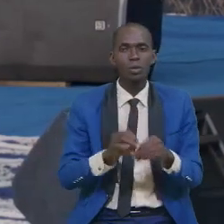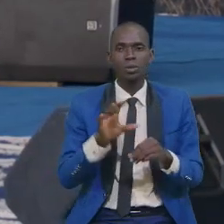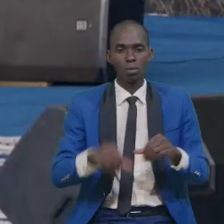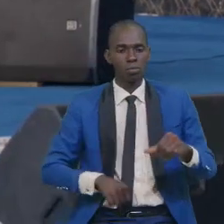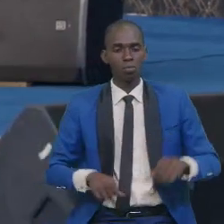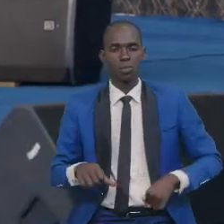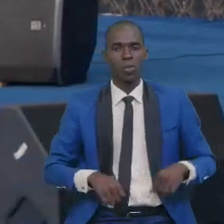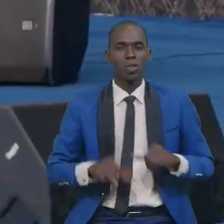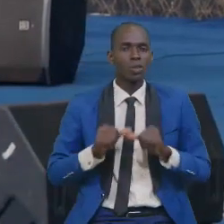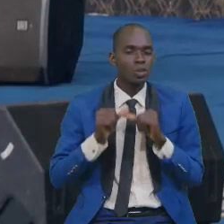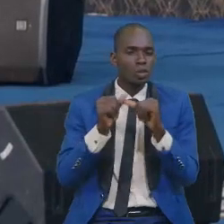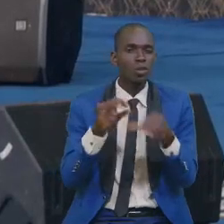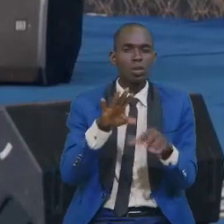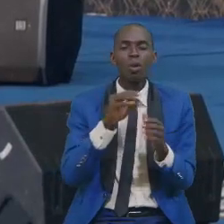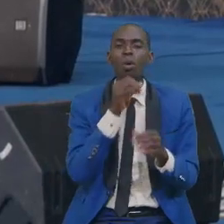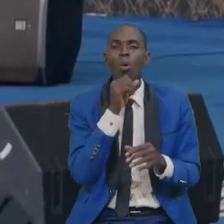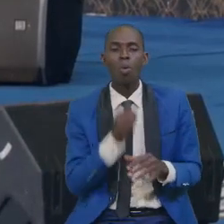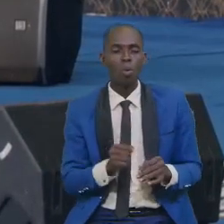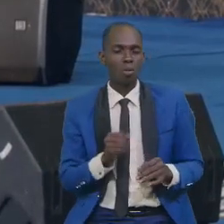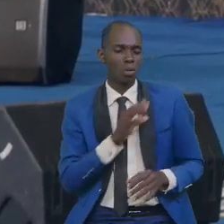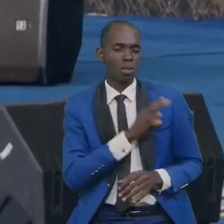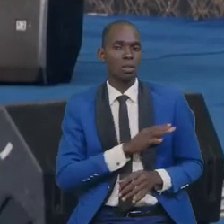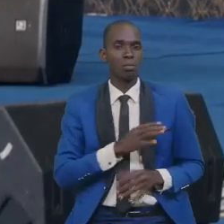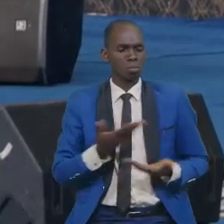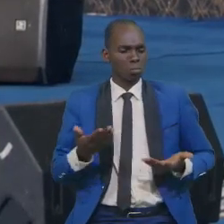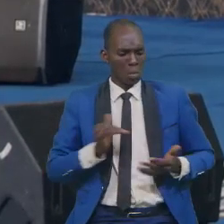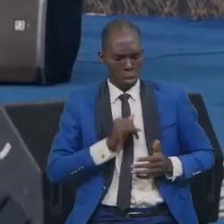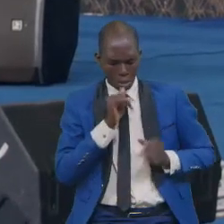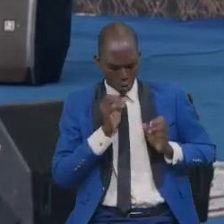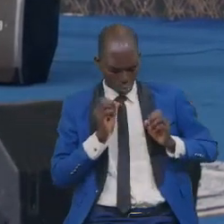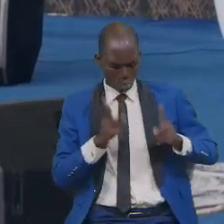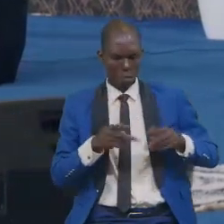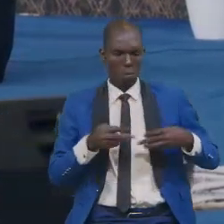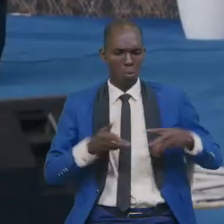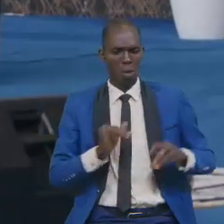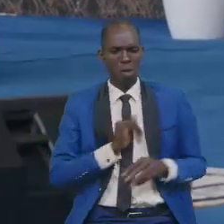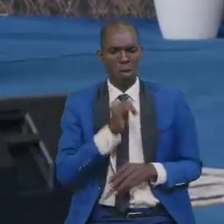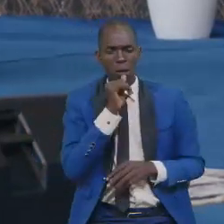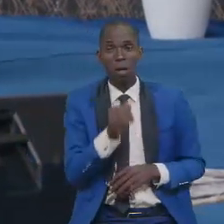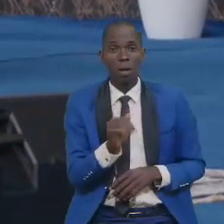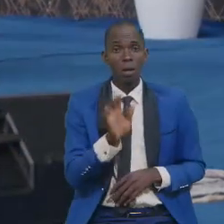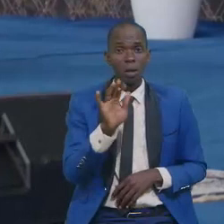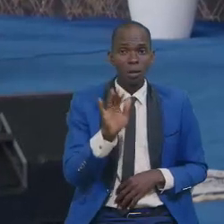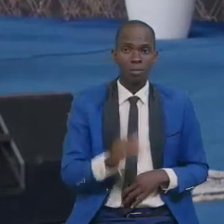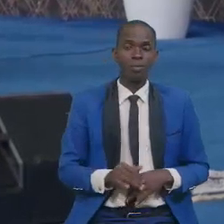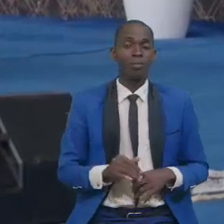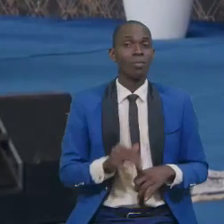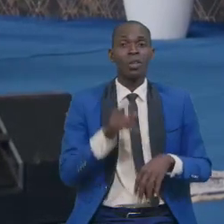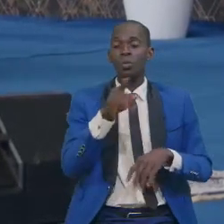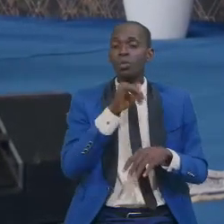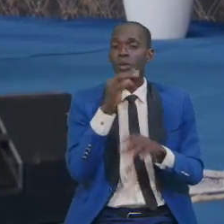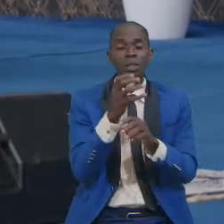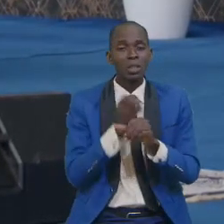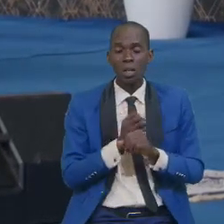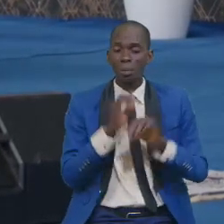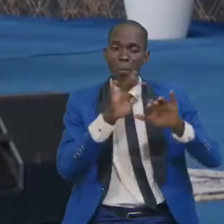own situation I will summarize the way I am you see blessing doesn't come that way it is one way